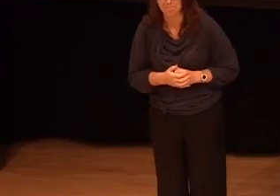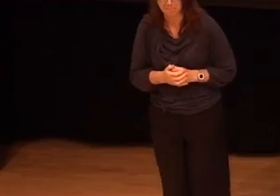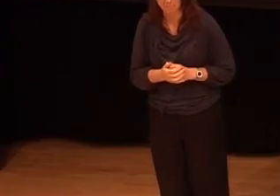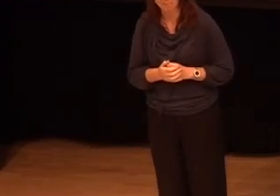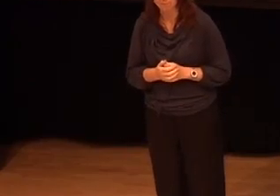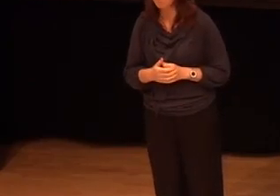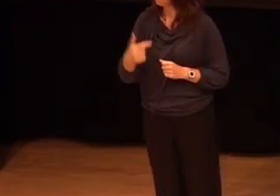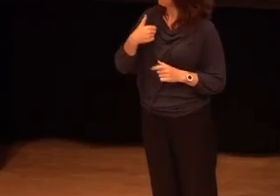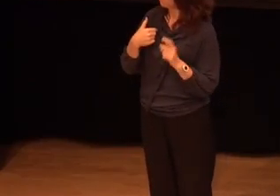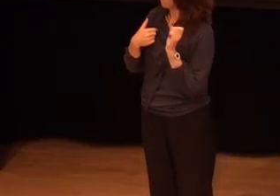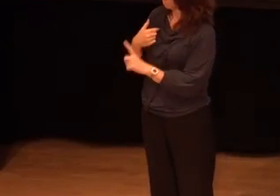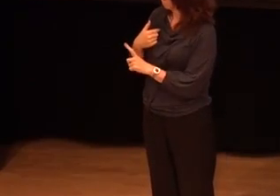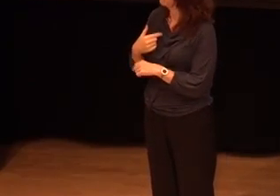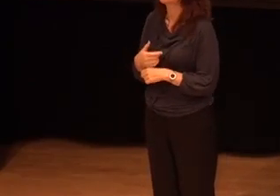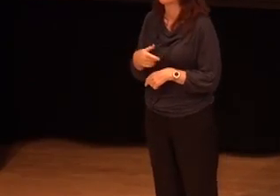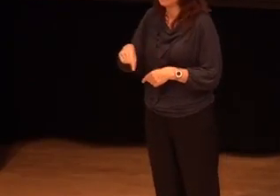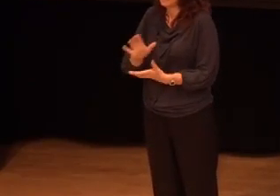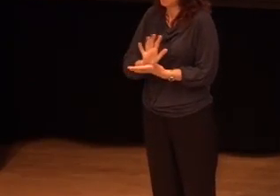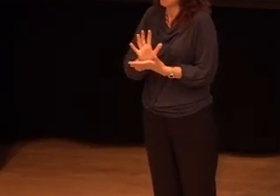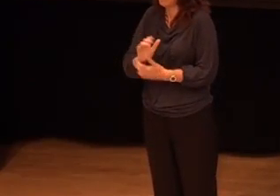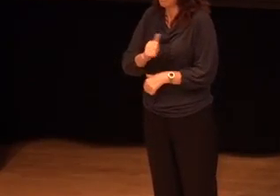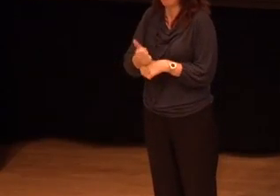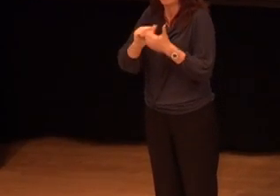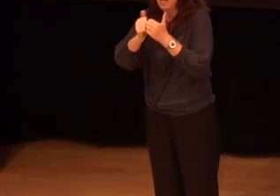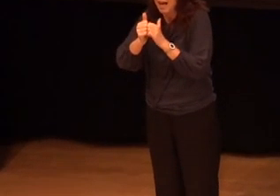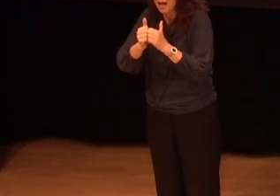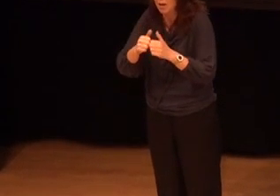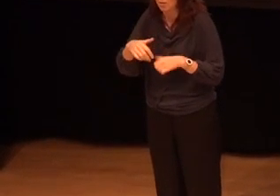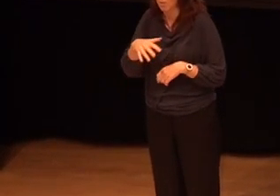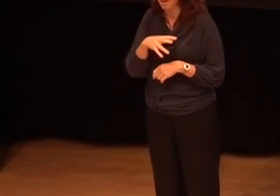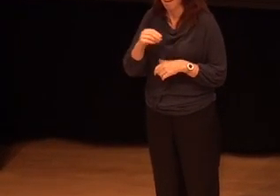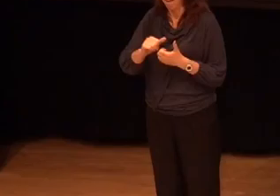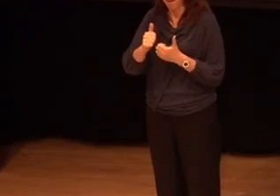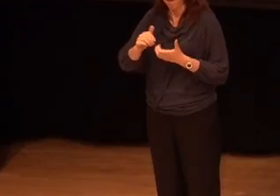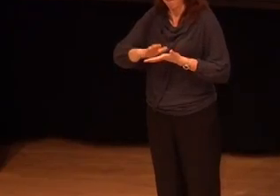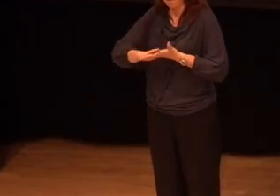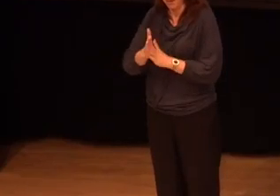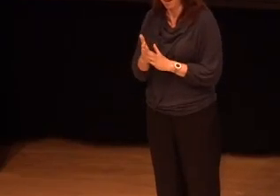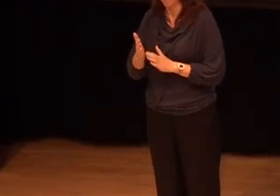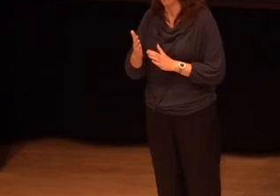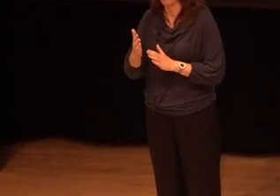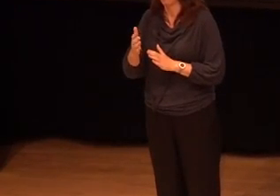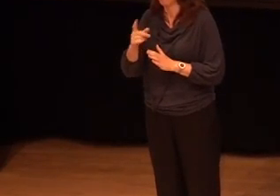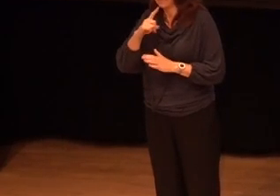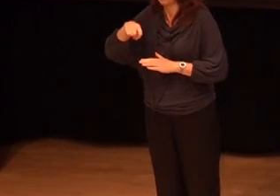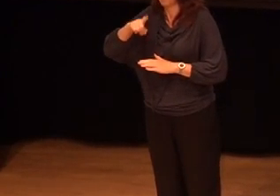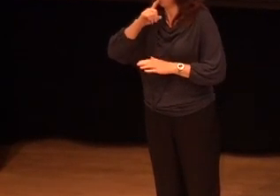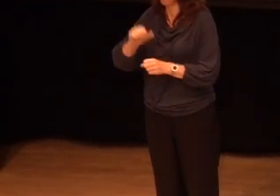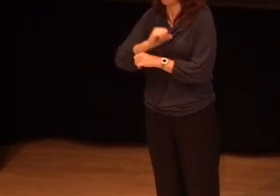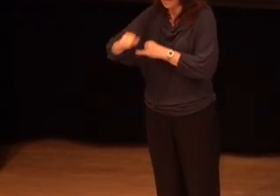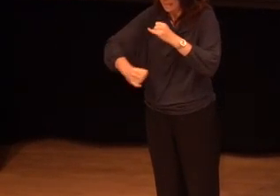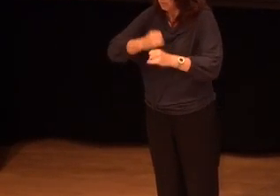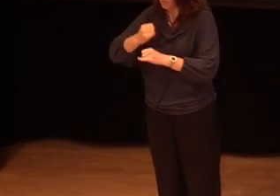you, Sarah, how did this film come about, and how did it grow into this three-nation international